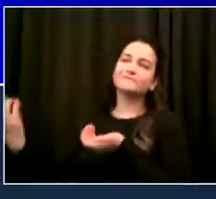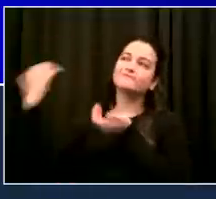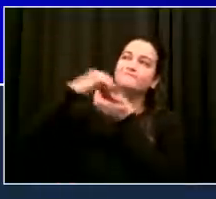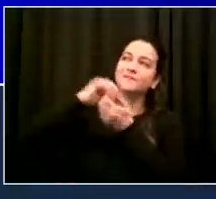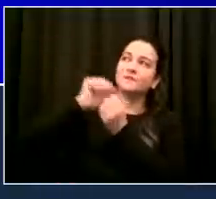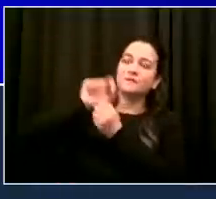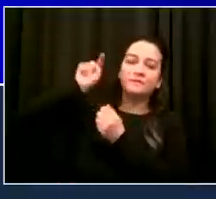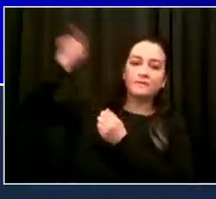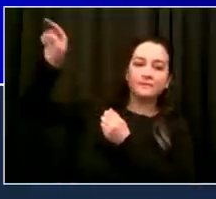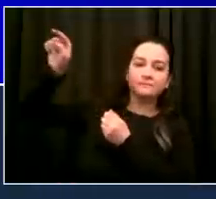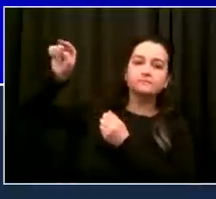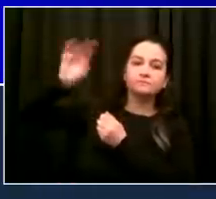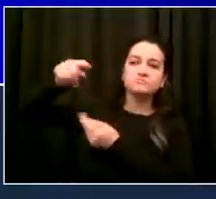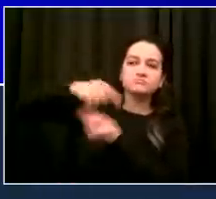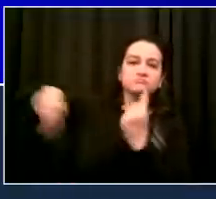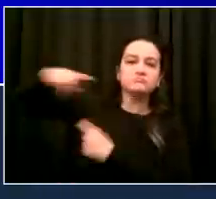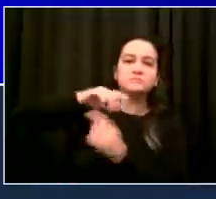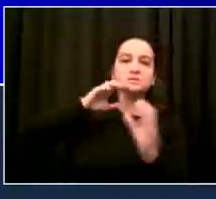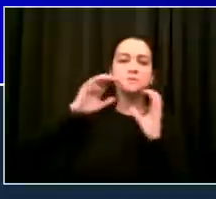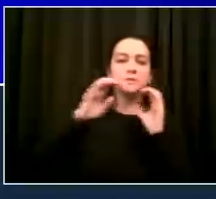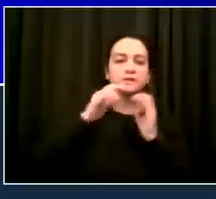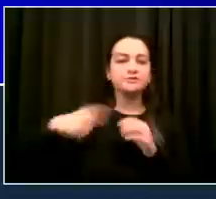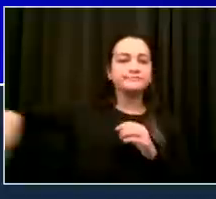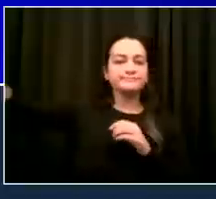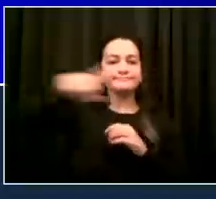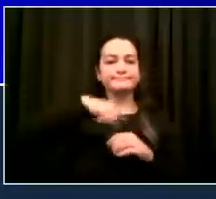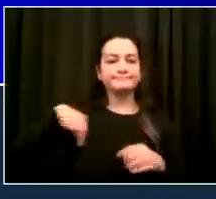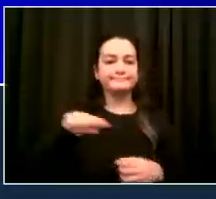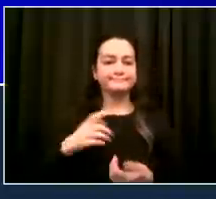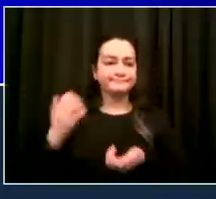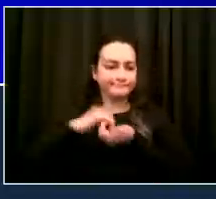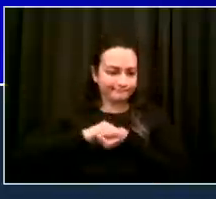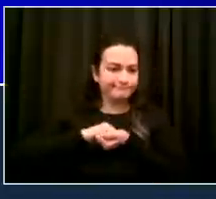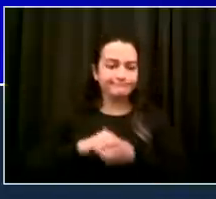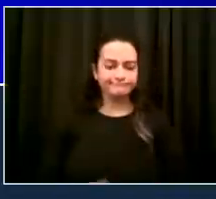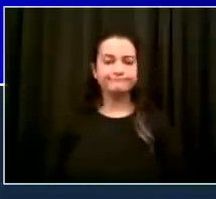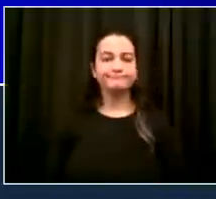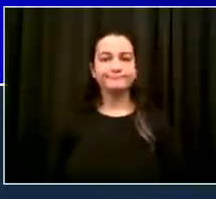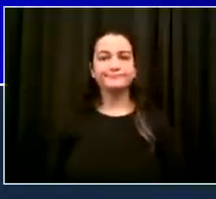medical field in 1A. Anyone can make an appointment right this minute. Go to